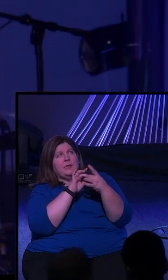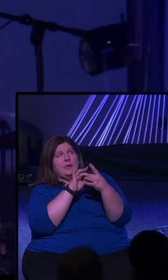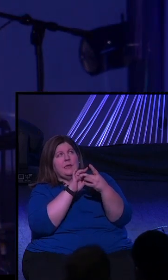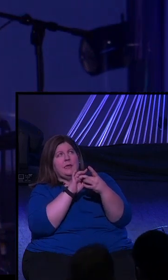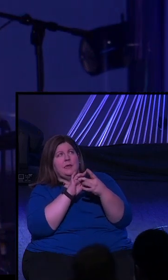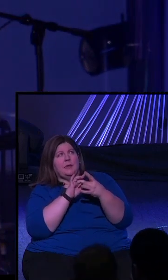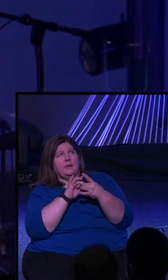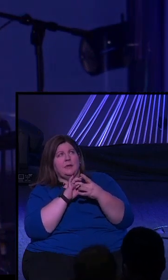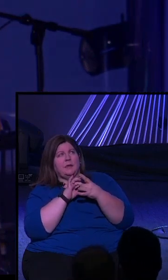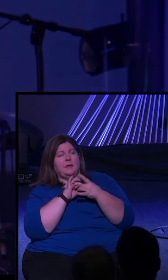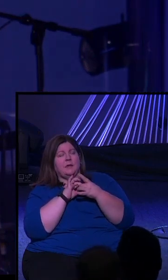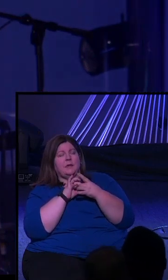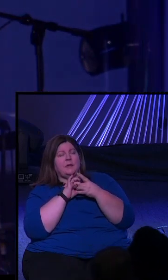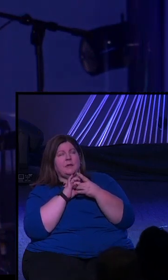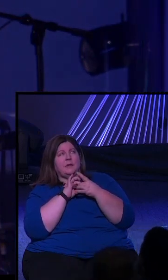me.